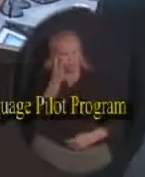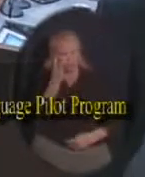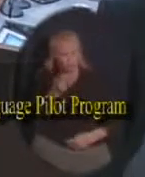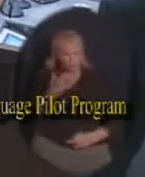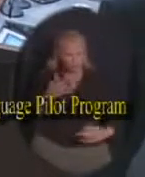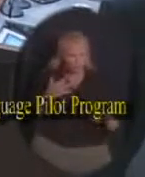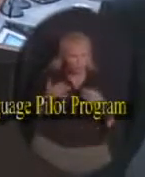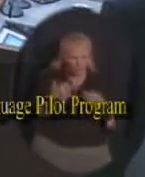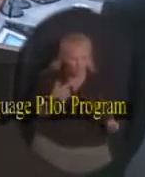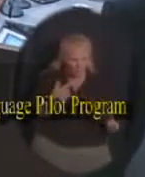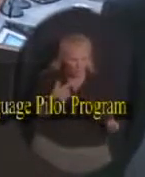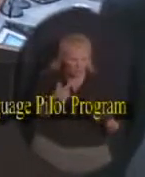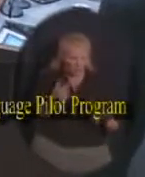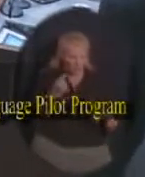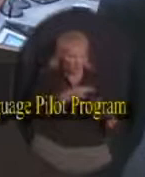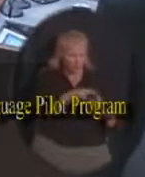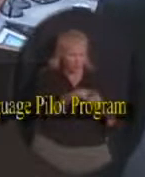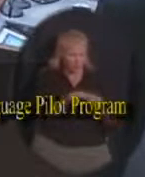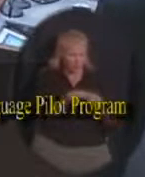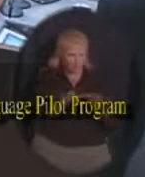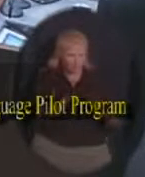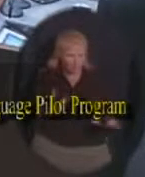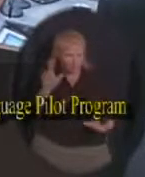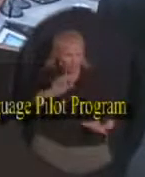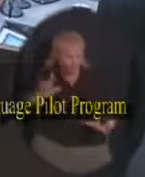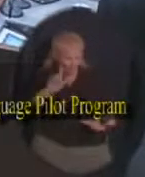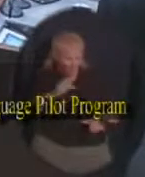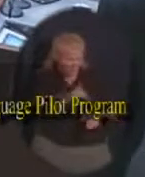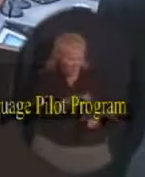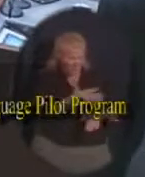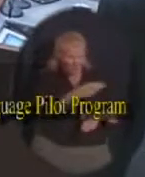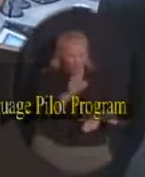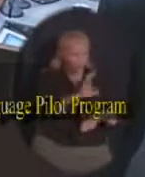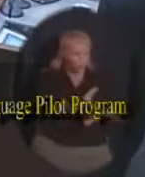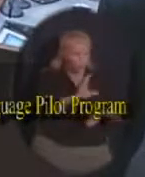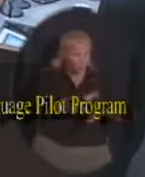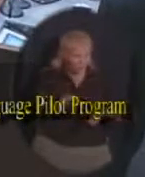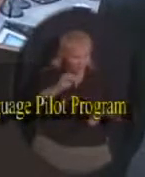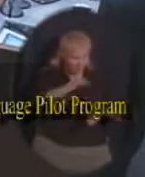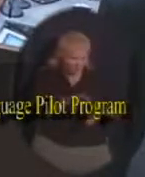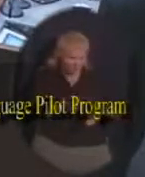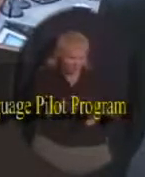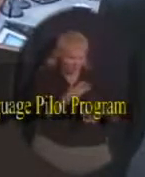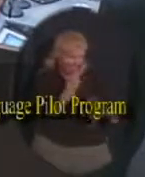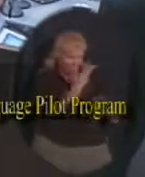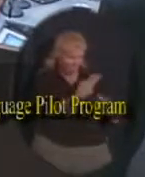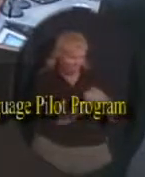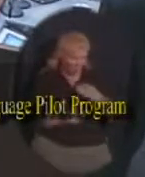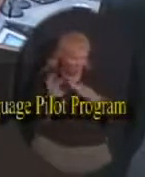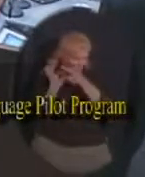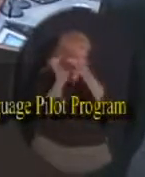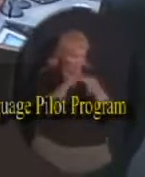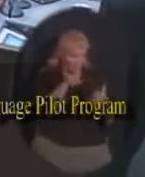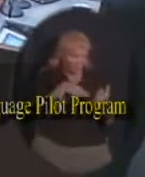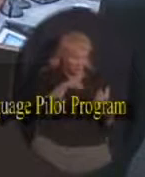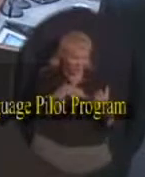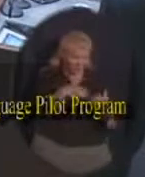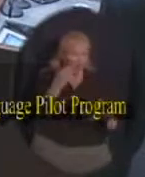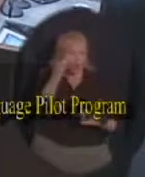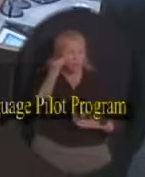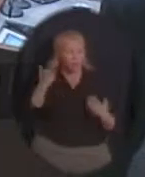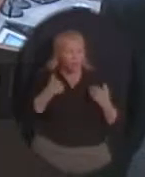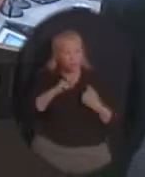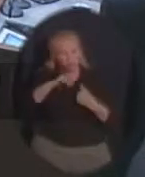loss of computer time and library time, which is considered reading. I know there are many other opportunities for students